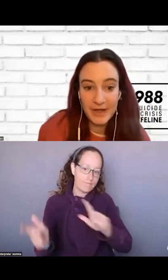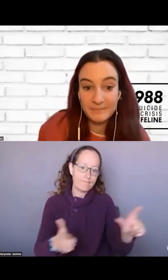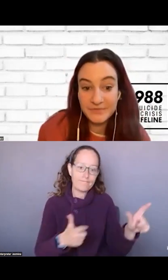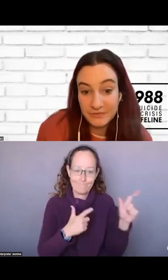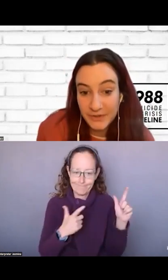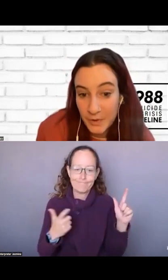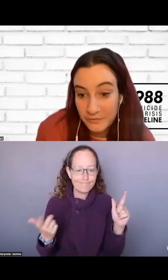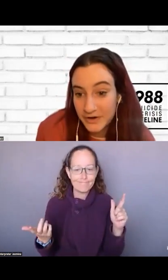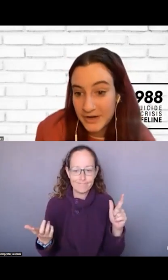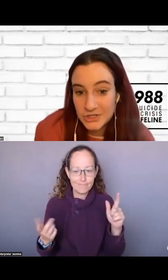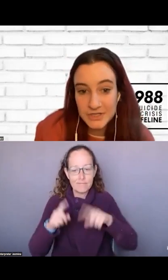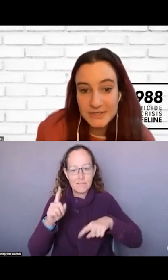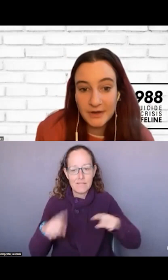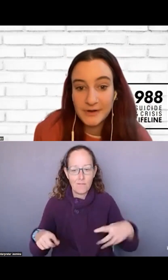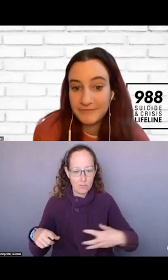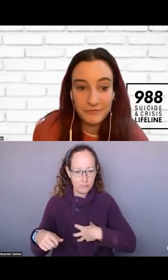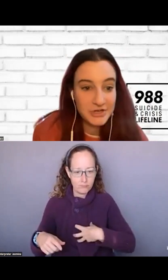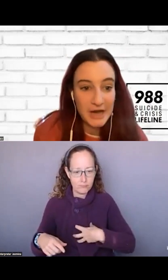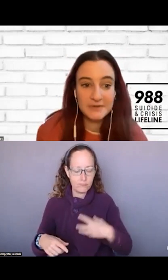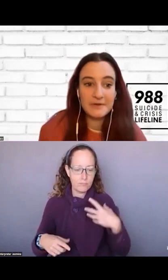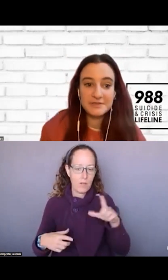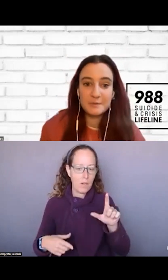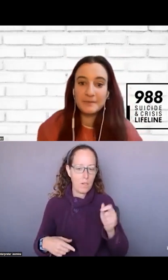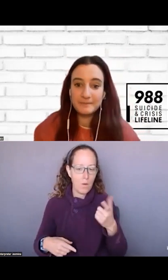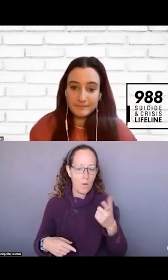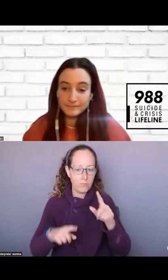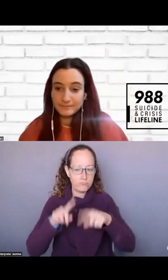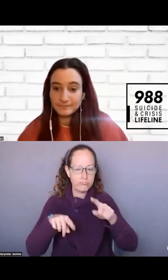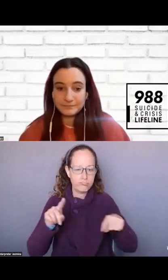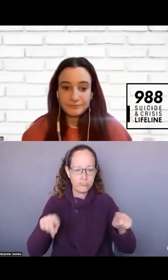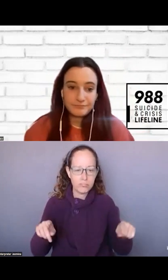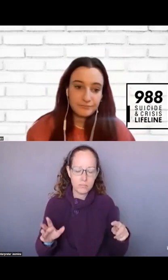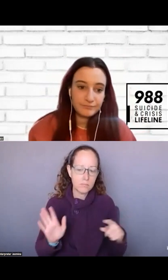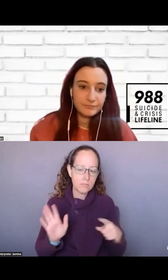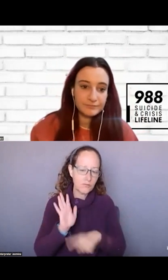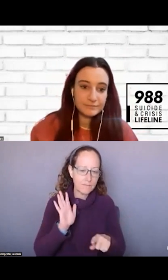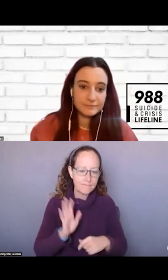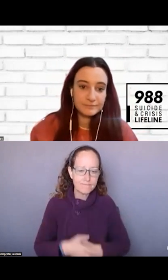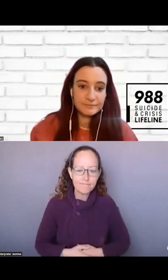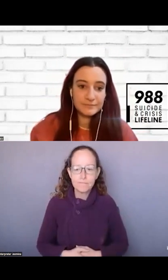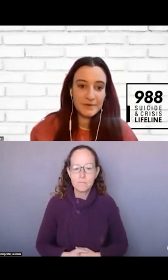have different logo variations. So feel free to check those out as well.